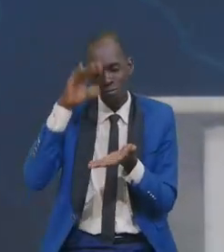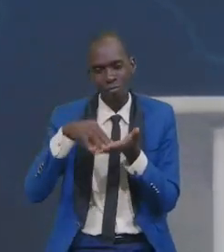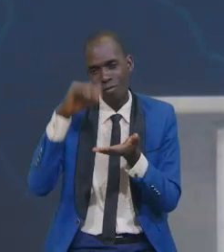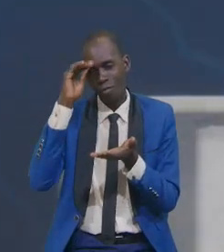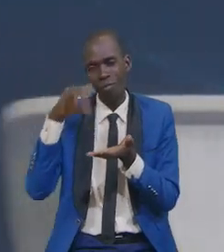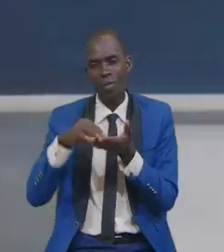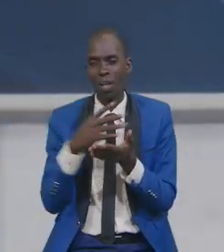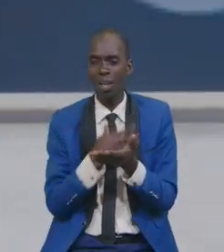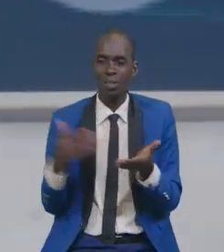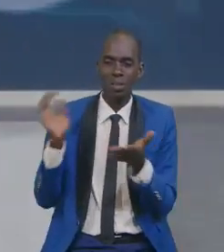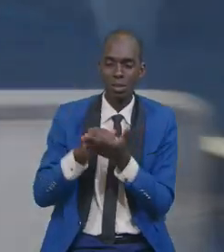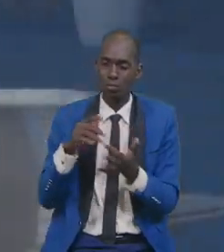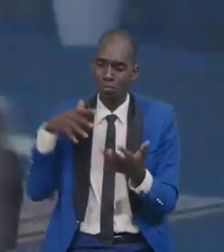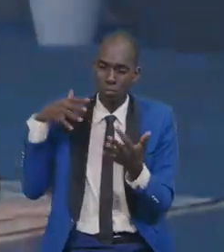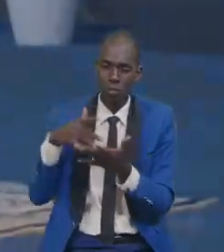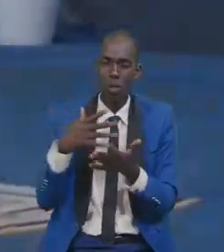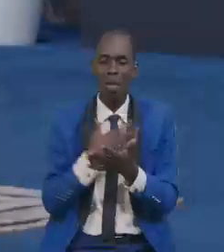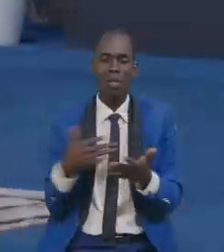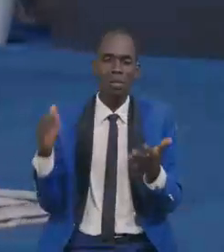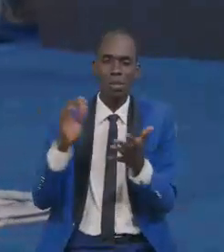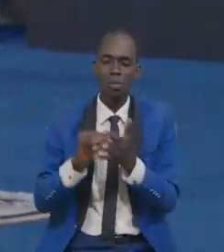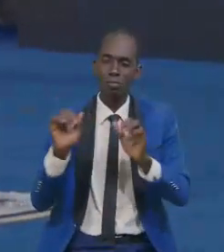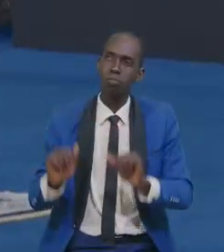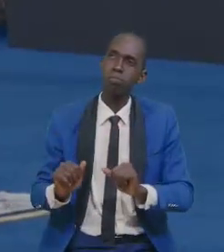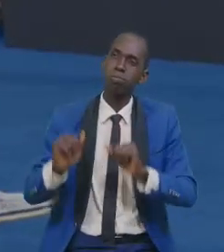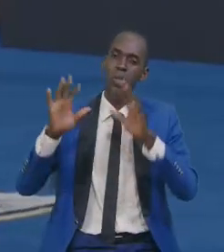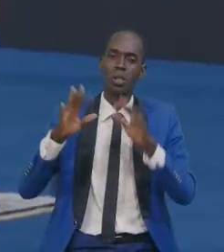committing, consecrating yourself. You don't continue in